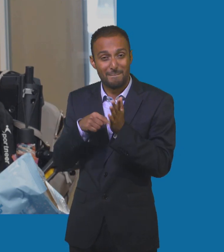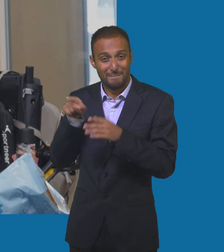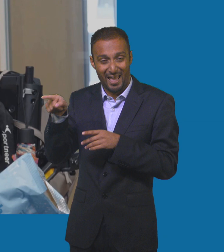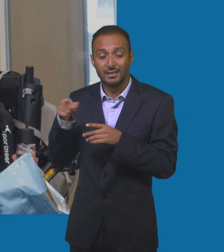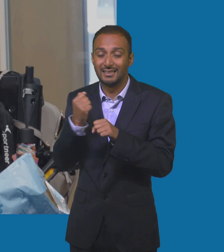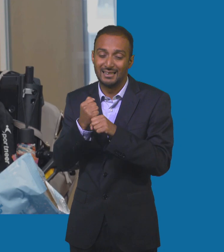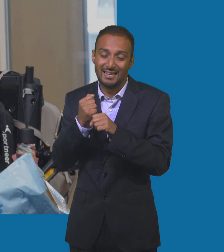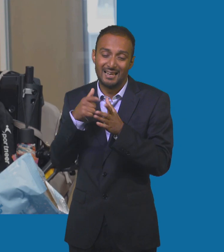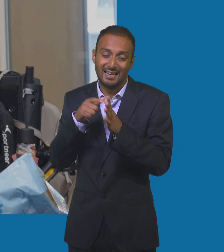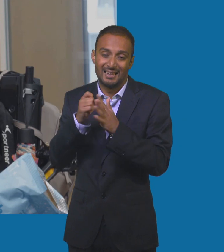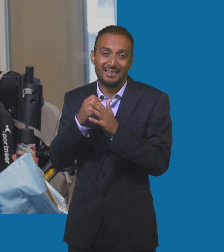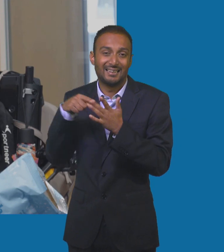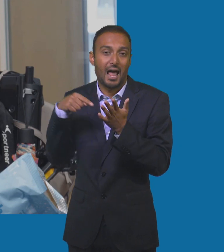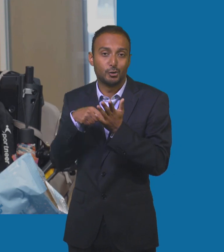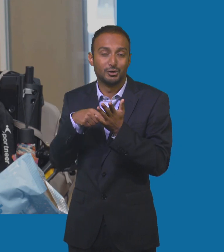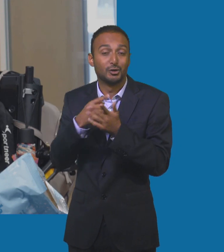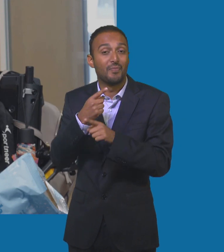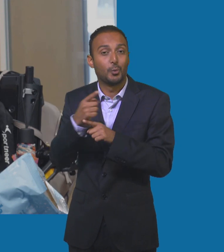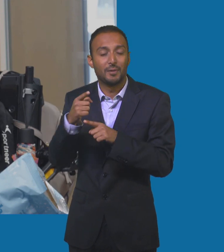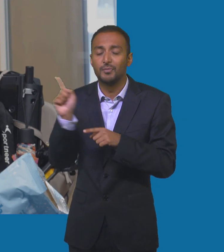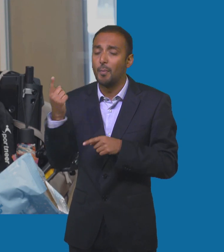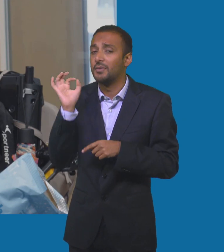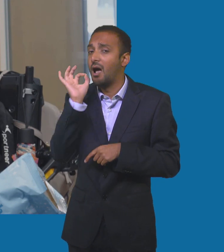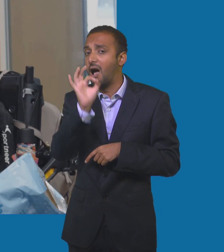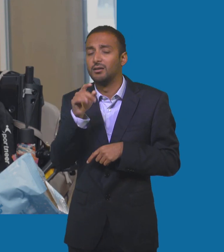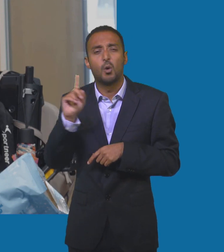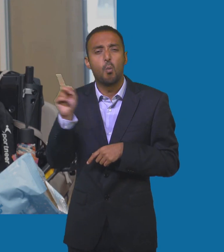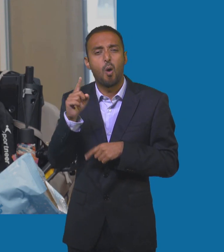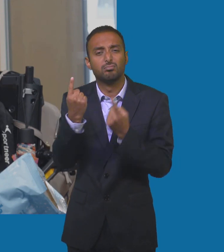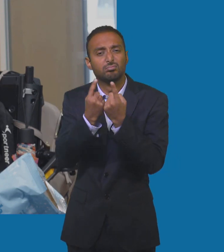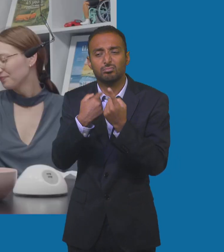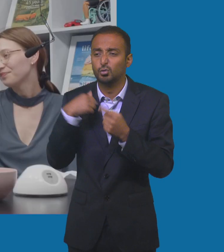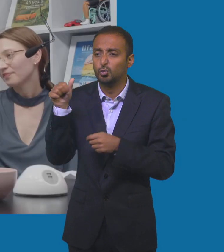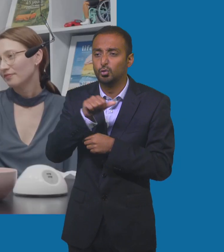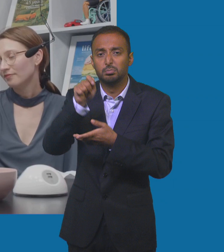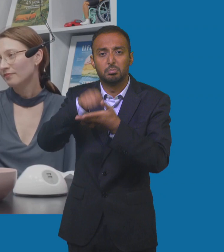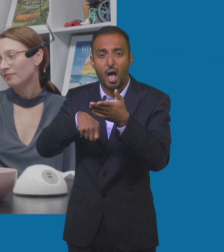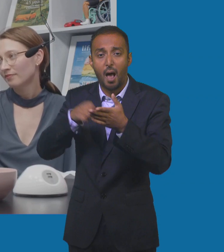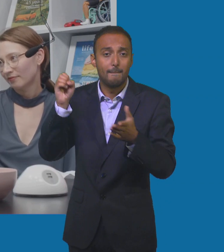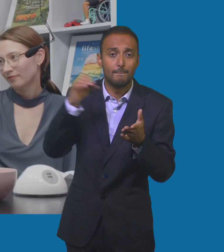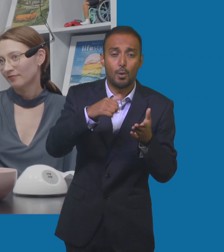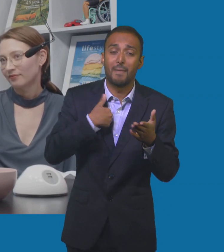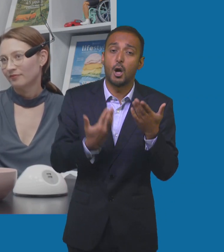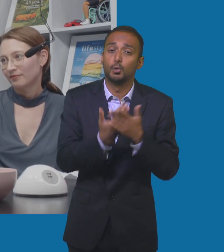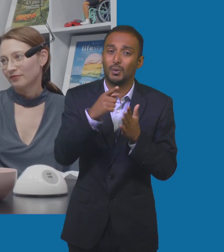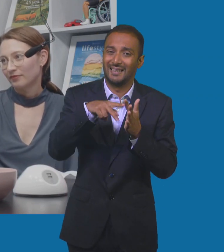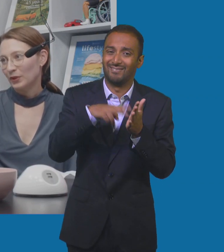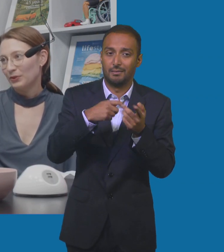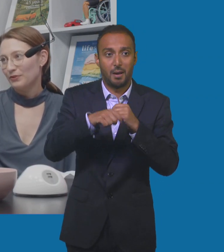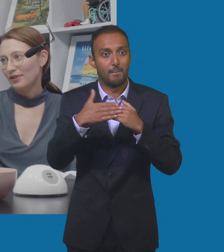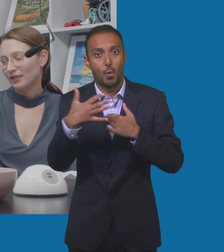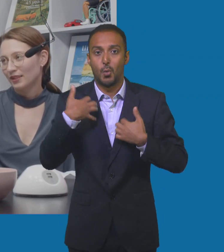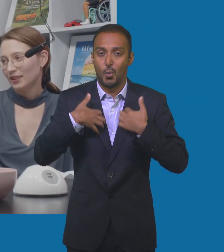should I buy and put in my fancy EV to jazz it up a little bit more? Okay, I've got one for the coffee lovers this